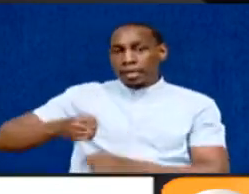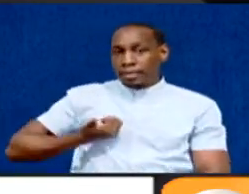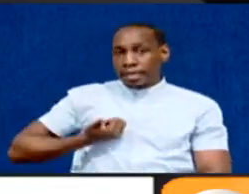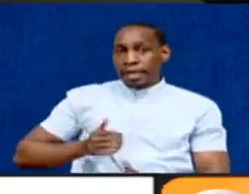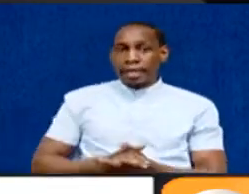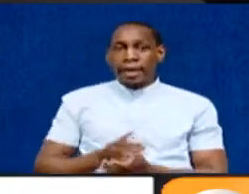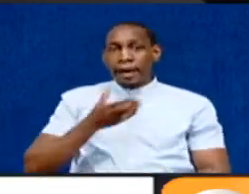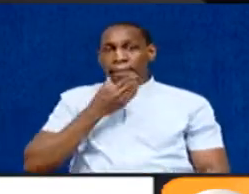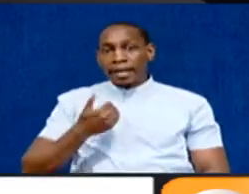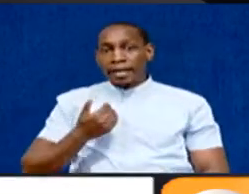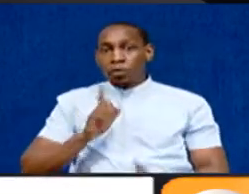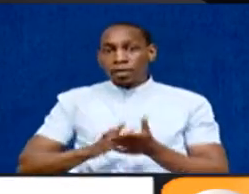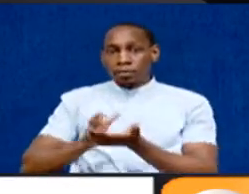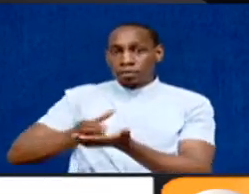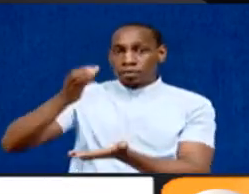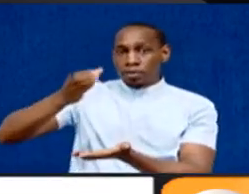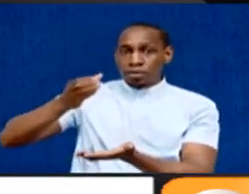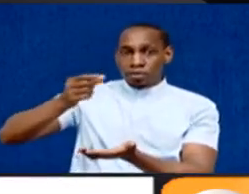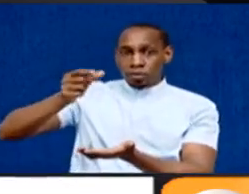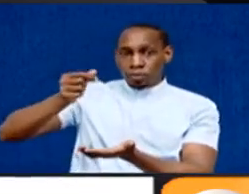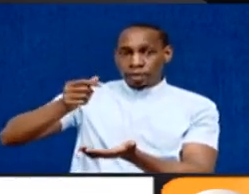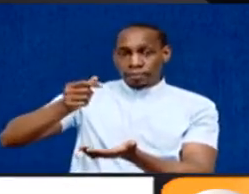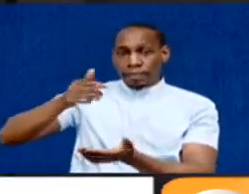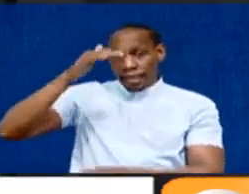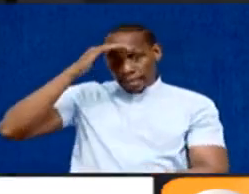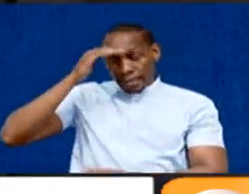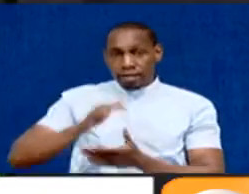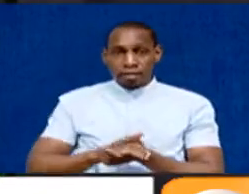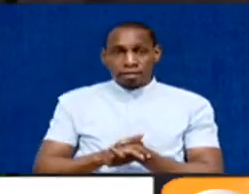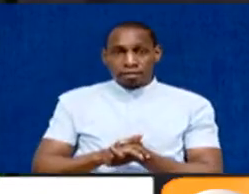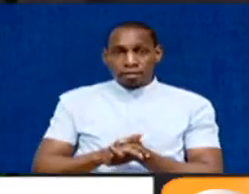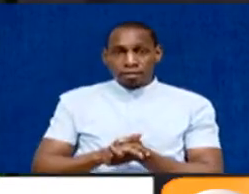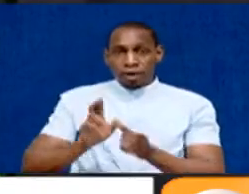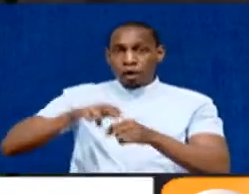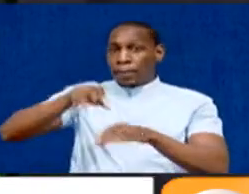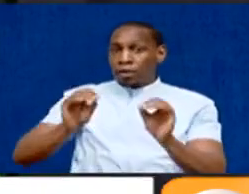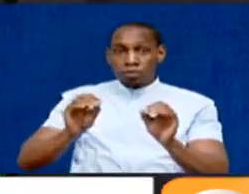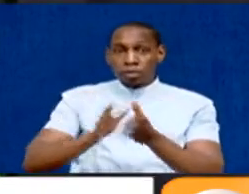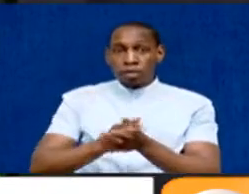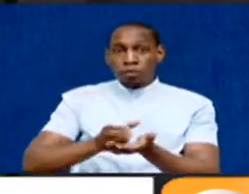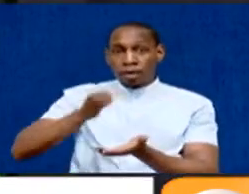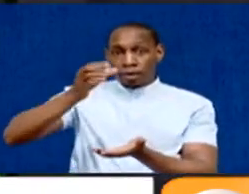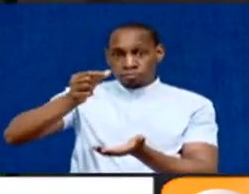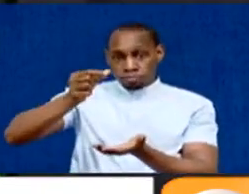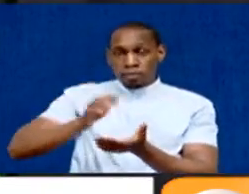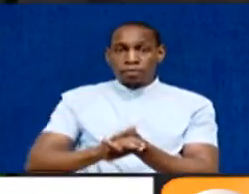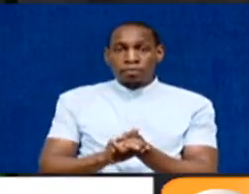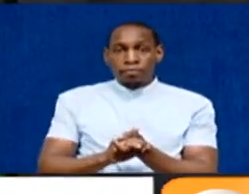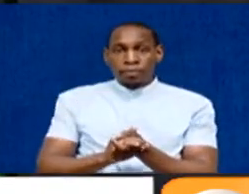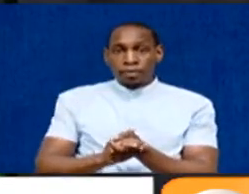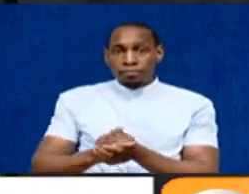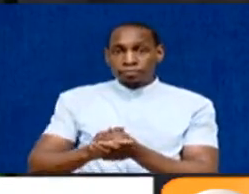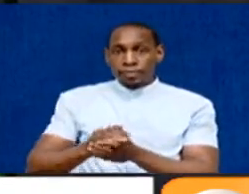the guy had a bottle of beer. Na haiku imefunguliwa, it was full. So